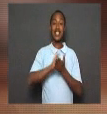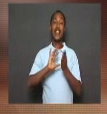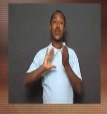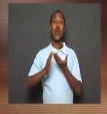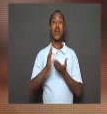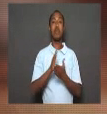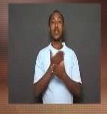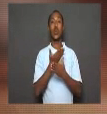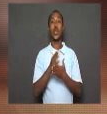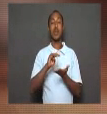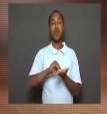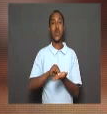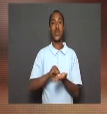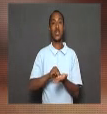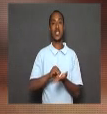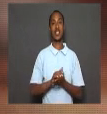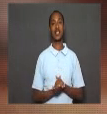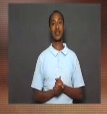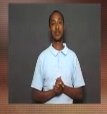occur between molecules.